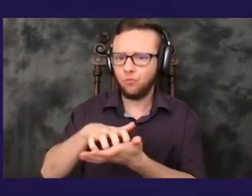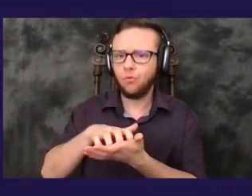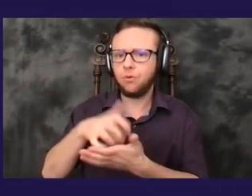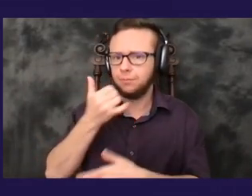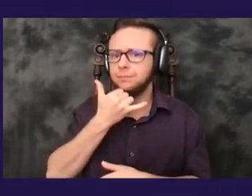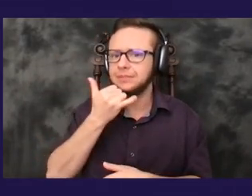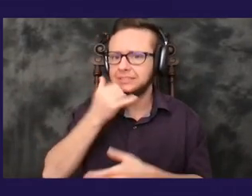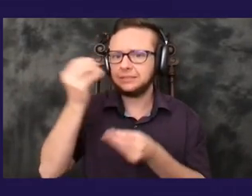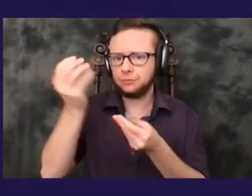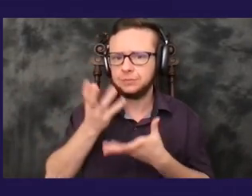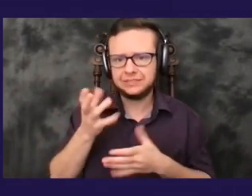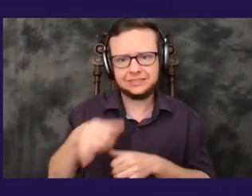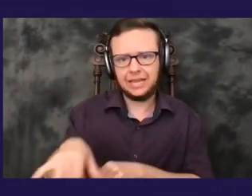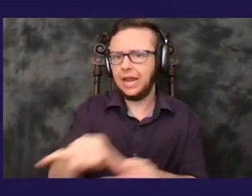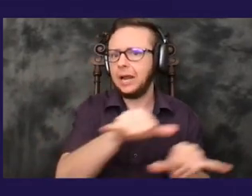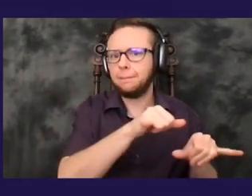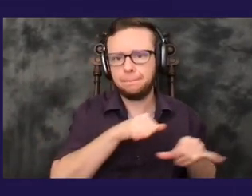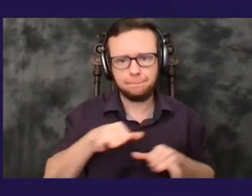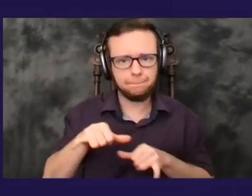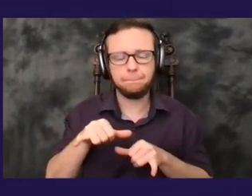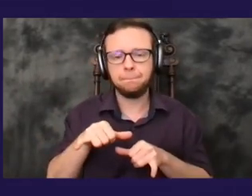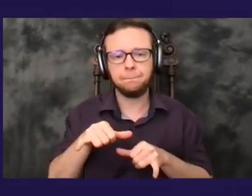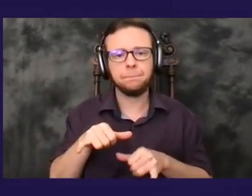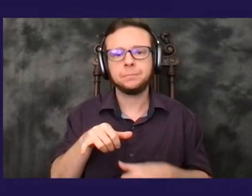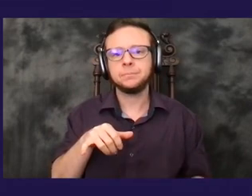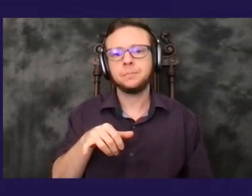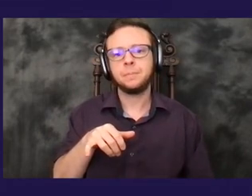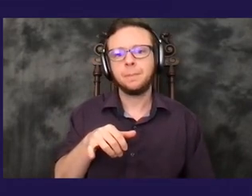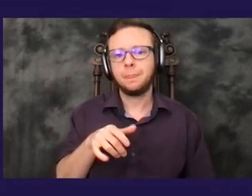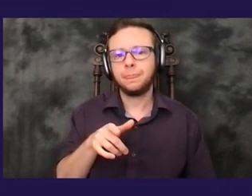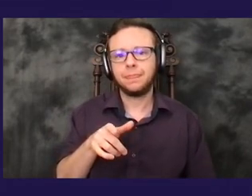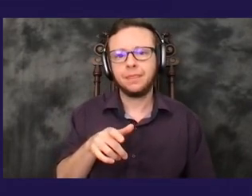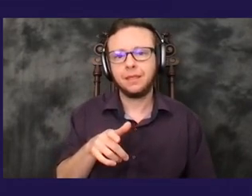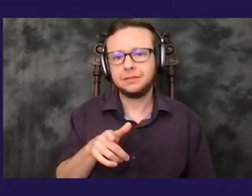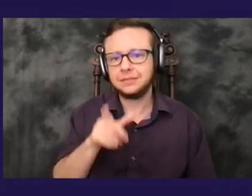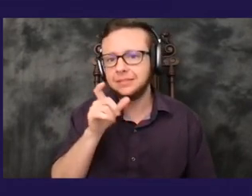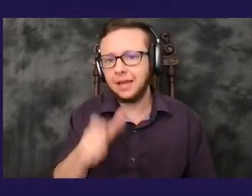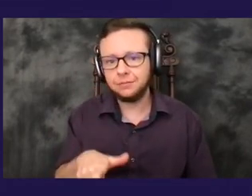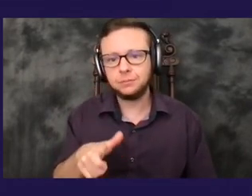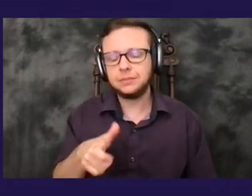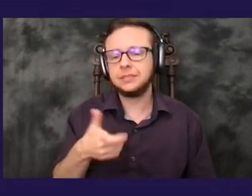else. And this doesn't have to be popular